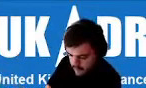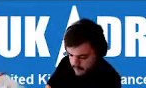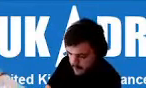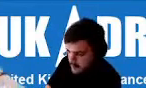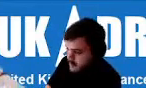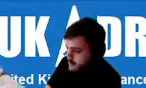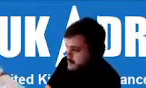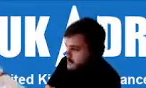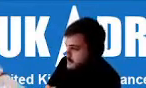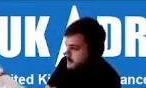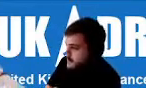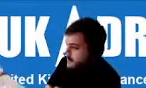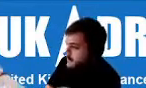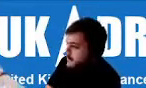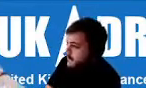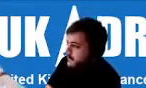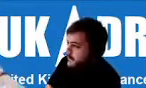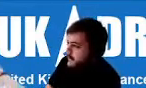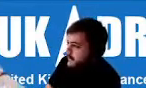Thank you very much.